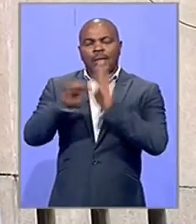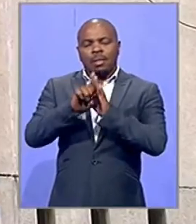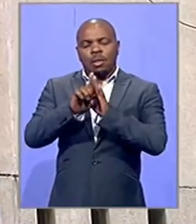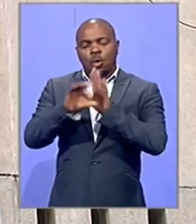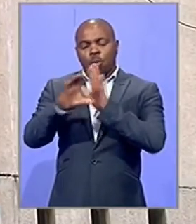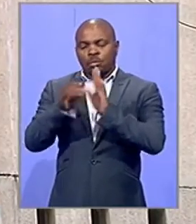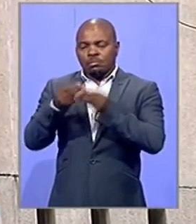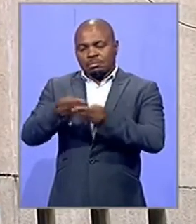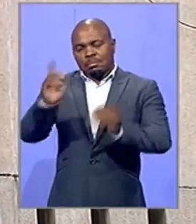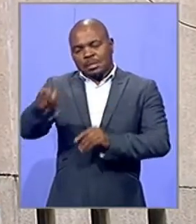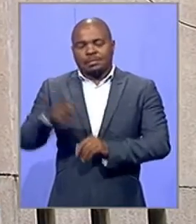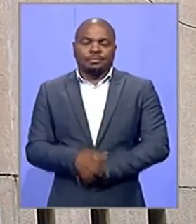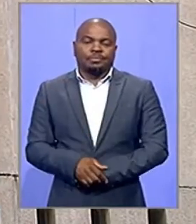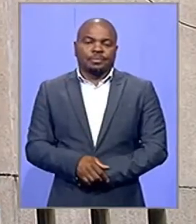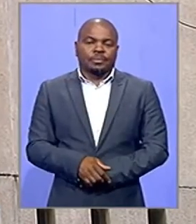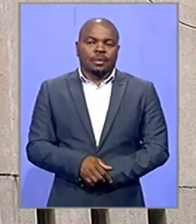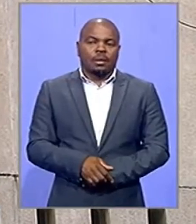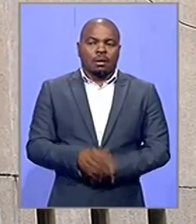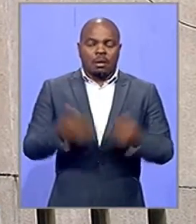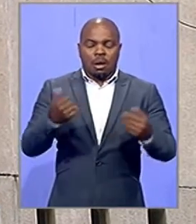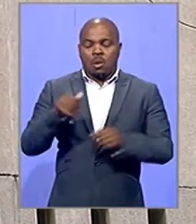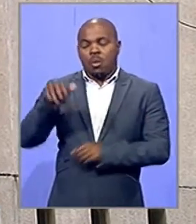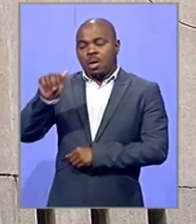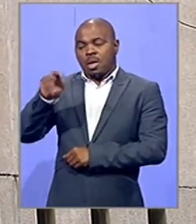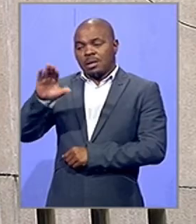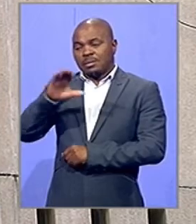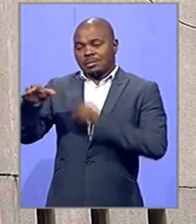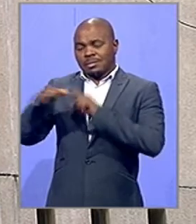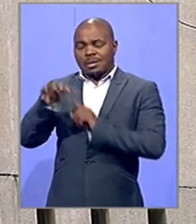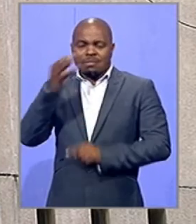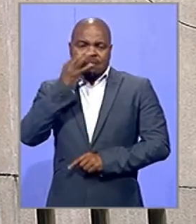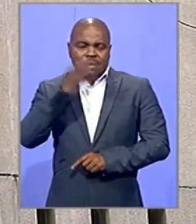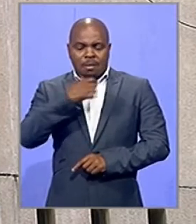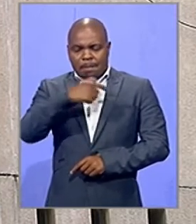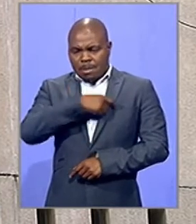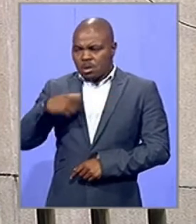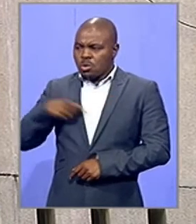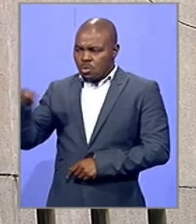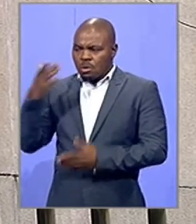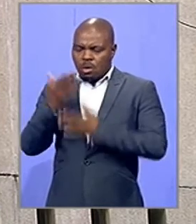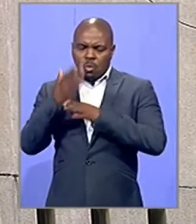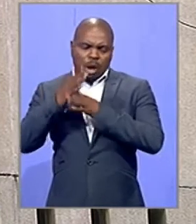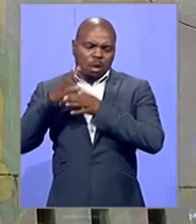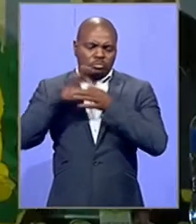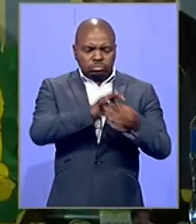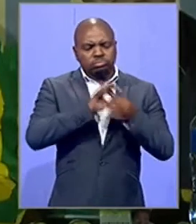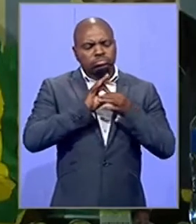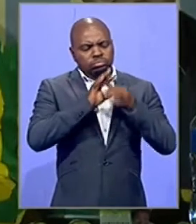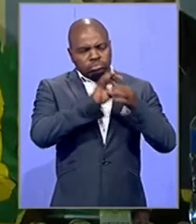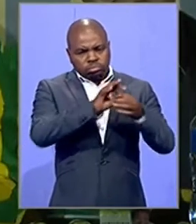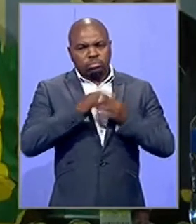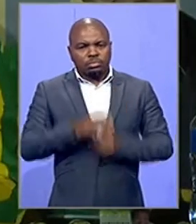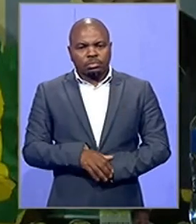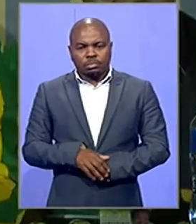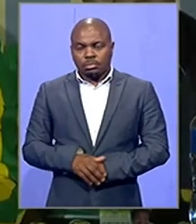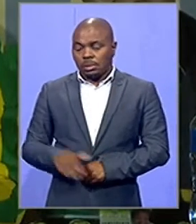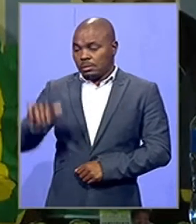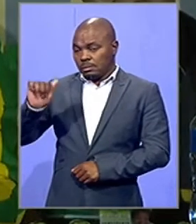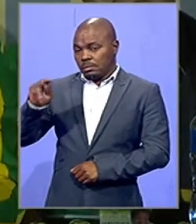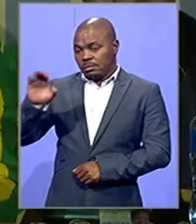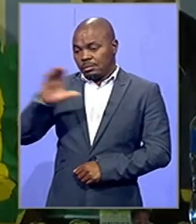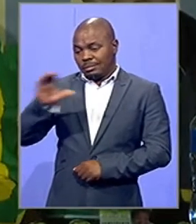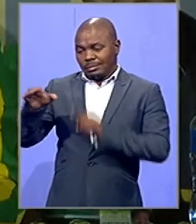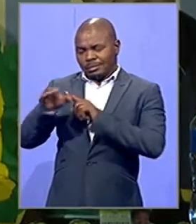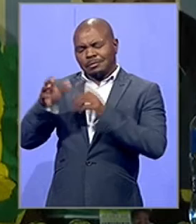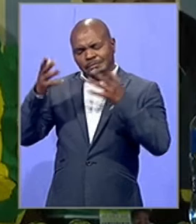Code. Ditaba di sa le jwalo Mokga o busang o re mopresidente o tla bontsha tshebedisano mmoho yohle. The African National Congress